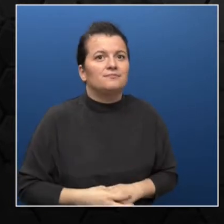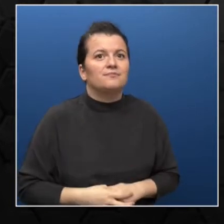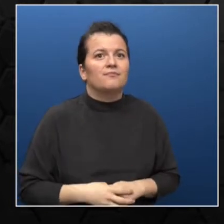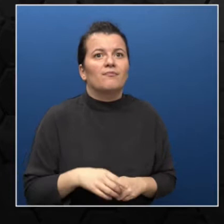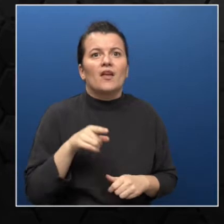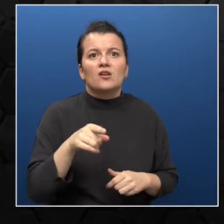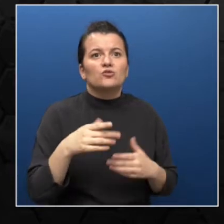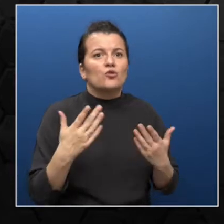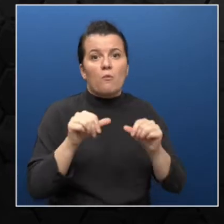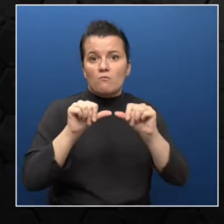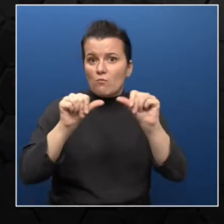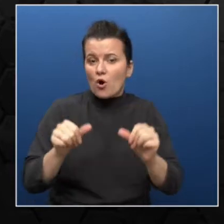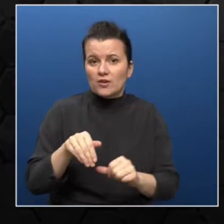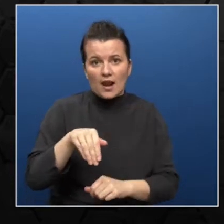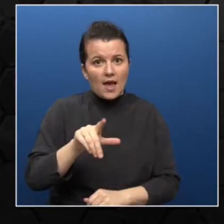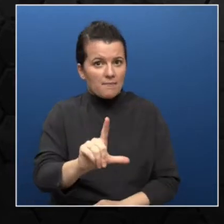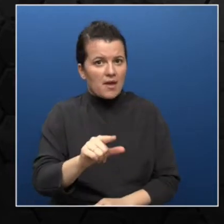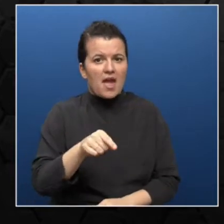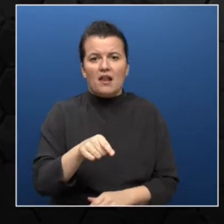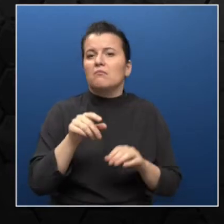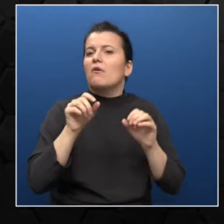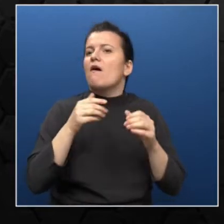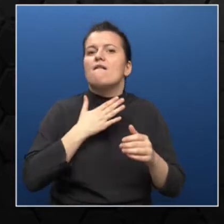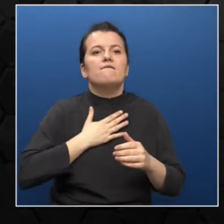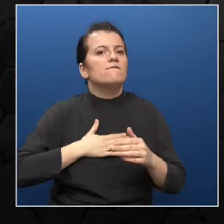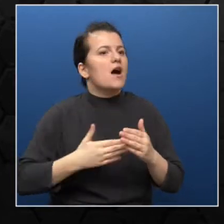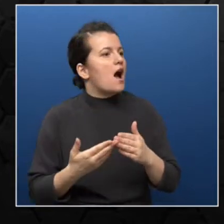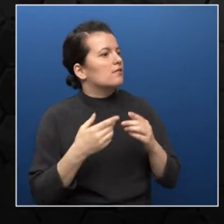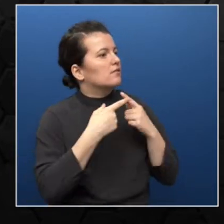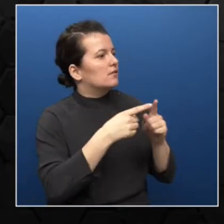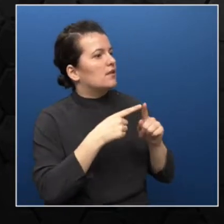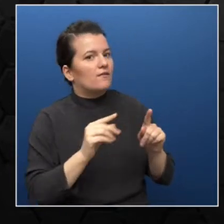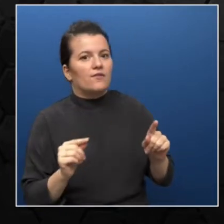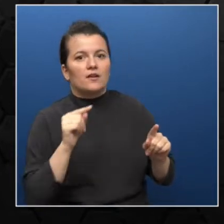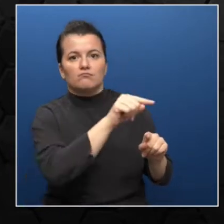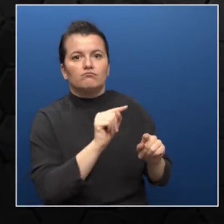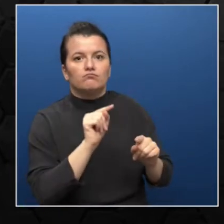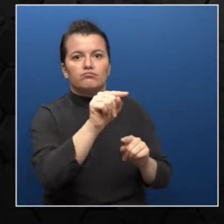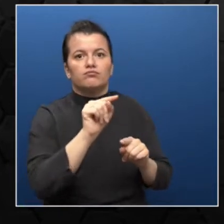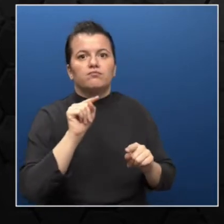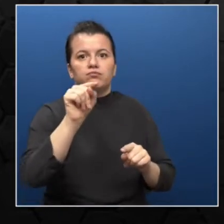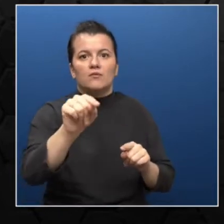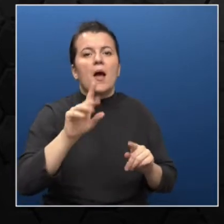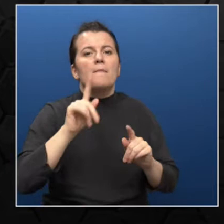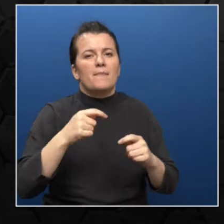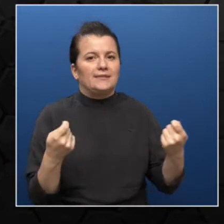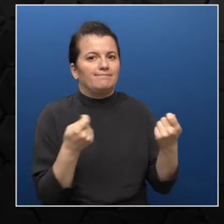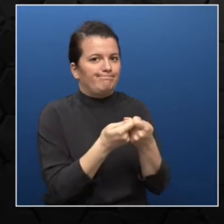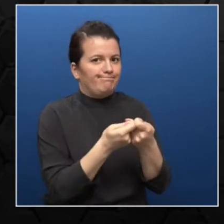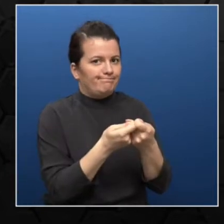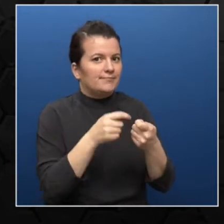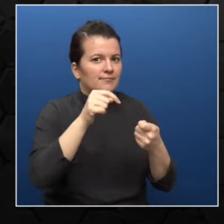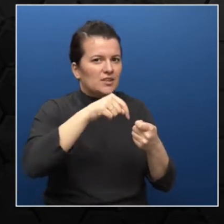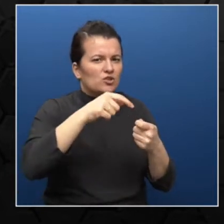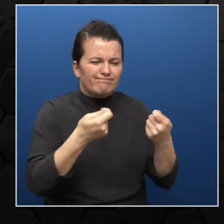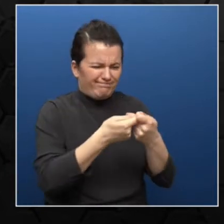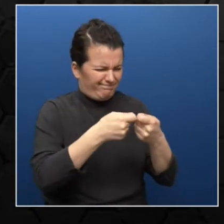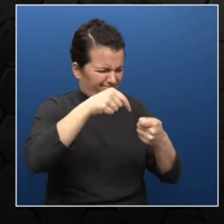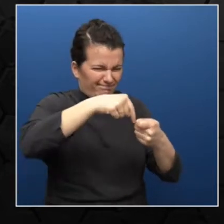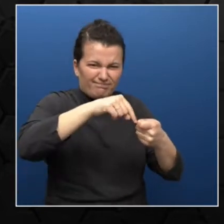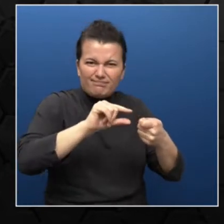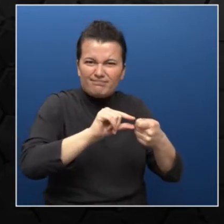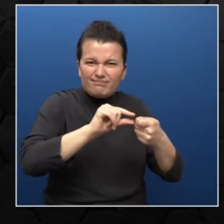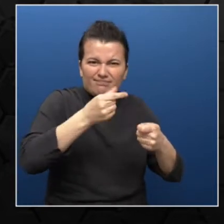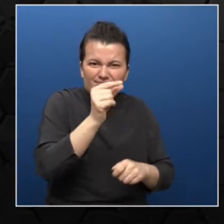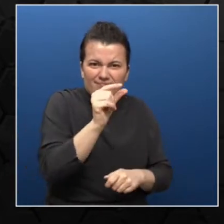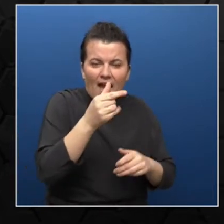be able to run effectively on the resource constrained hardware. So I'm going to be talking about it in a minute. So I'll be